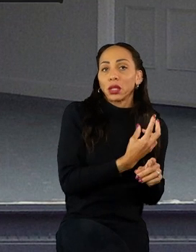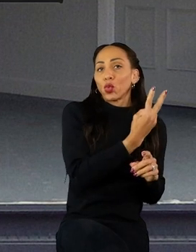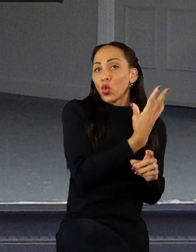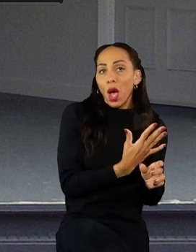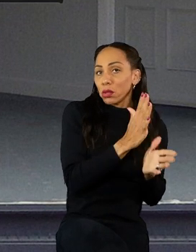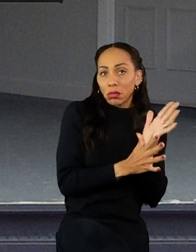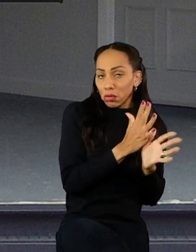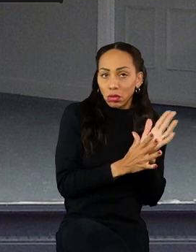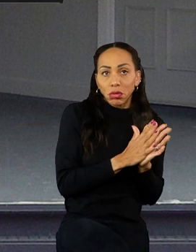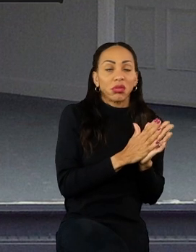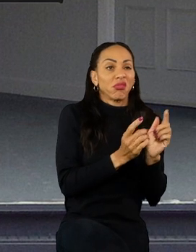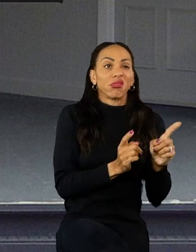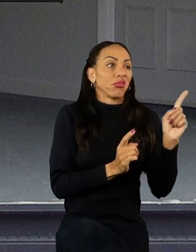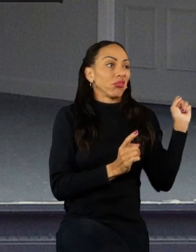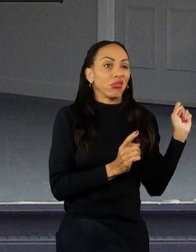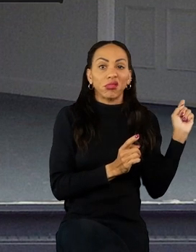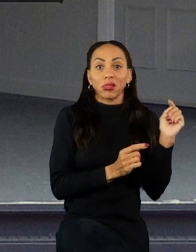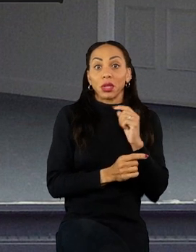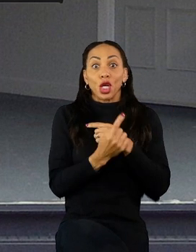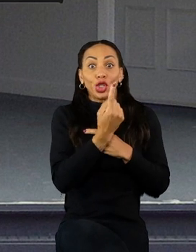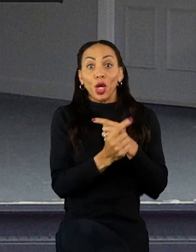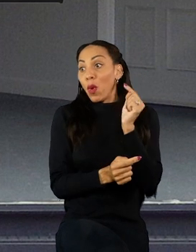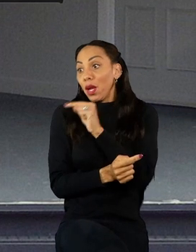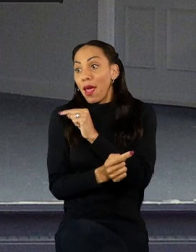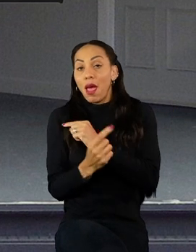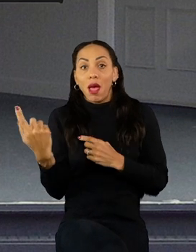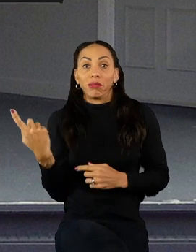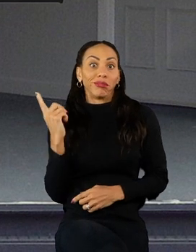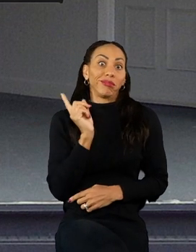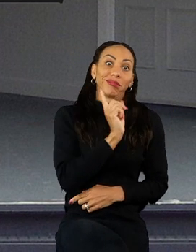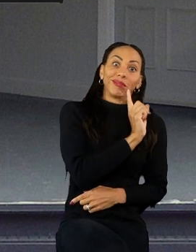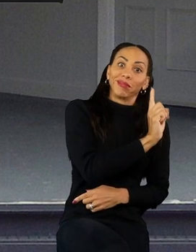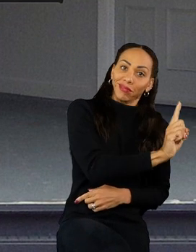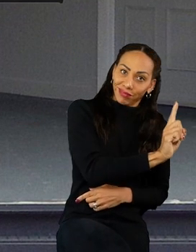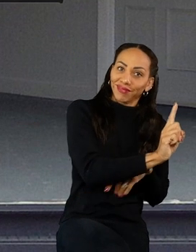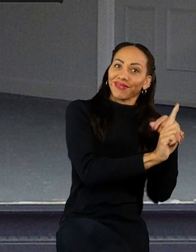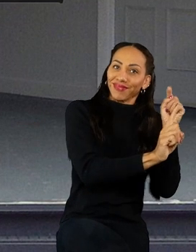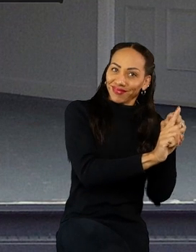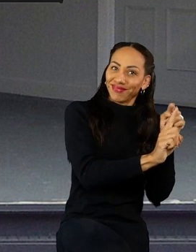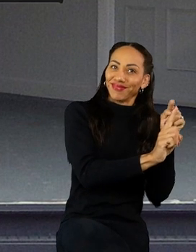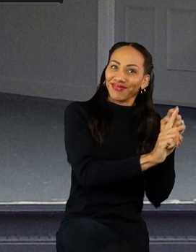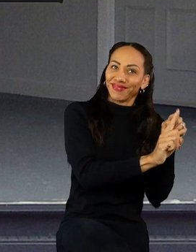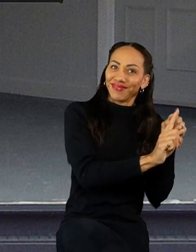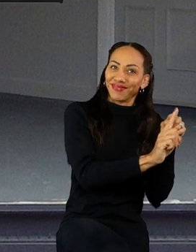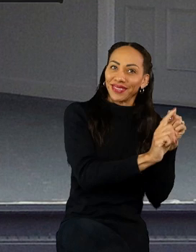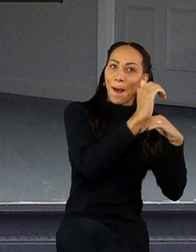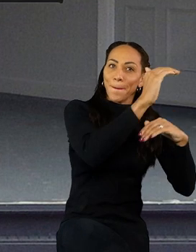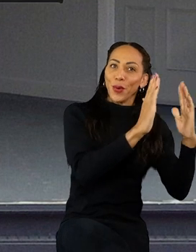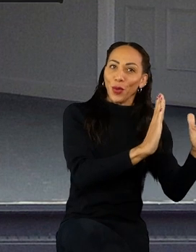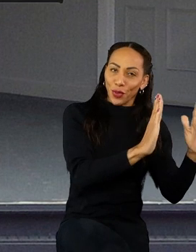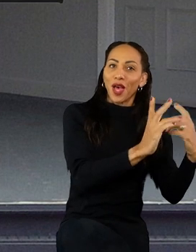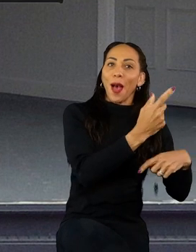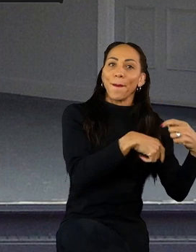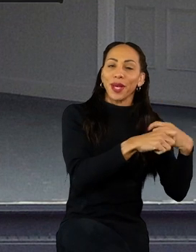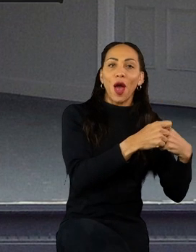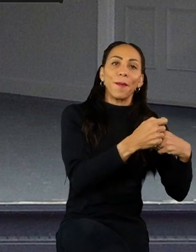one round, and then they can come out, and then maybe someone who's been in that passive audience might then go into that